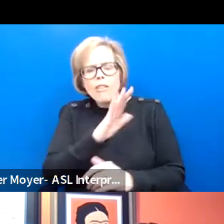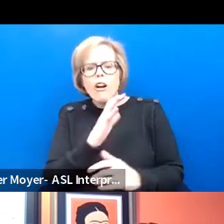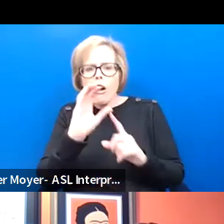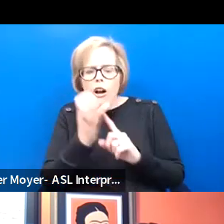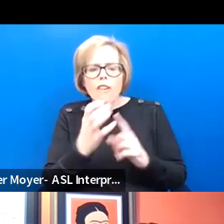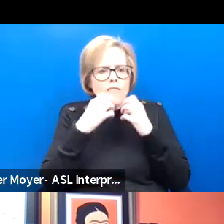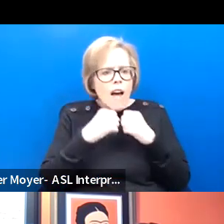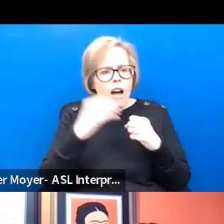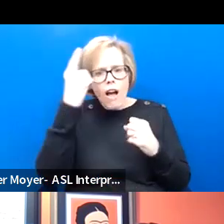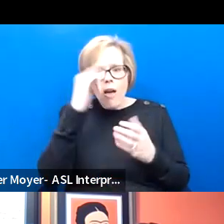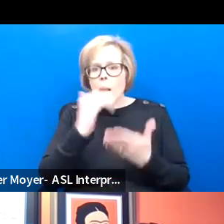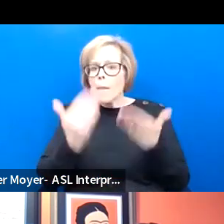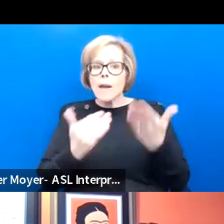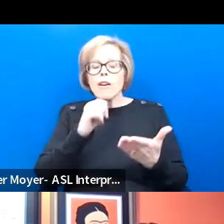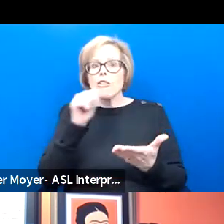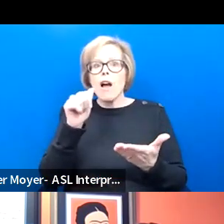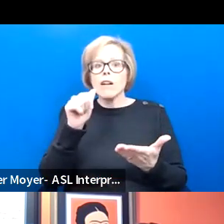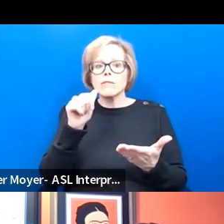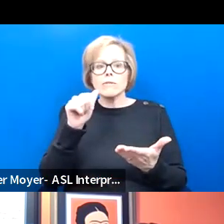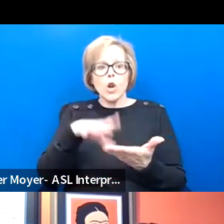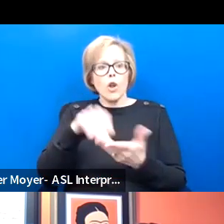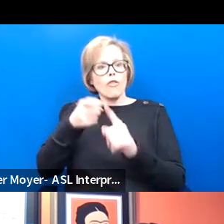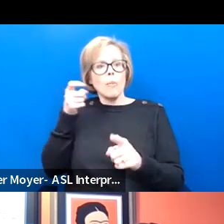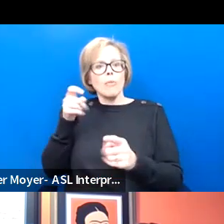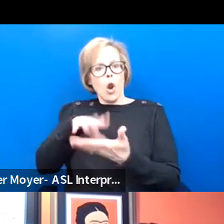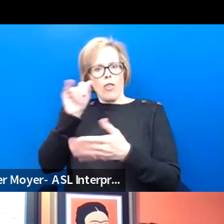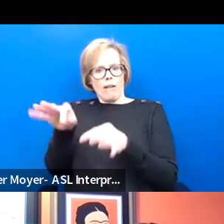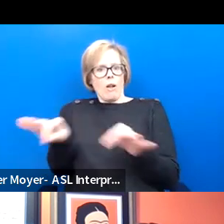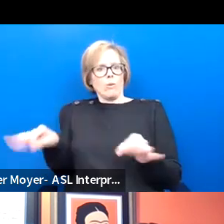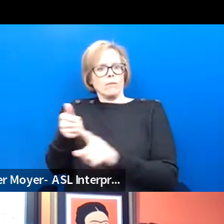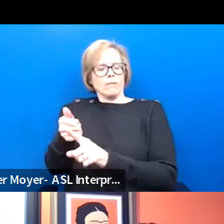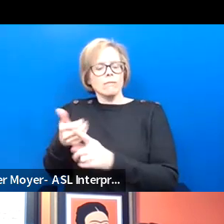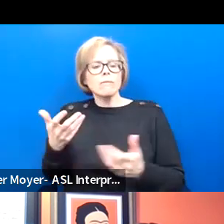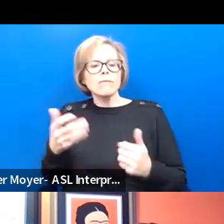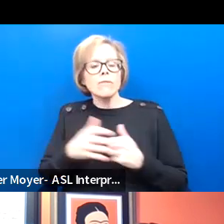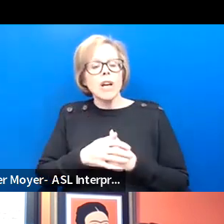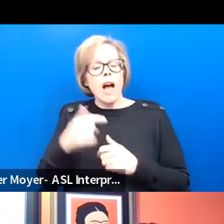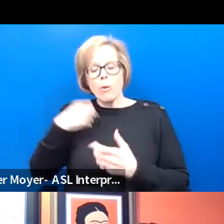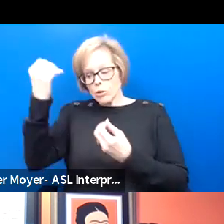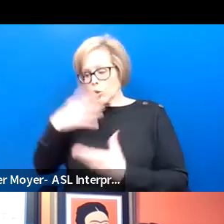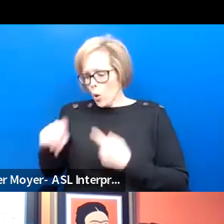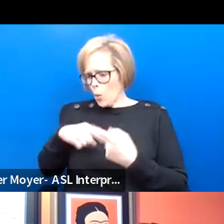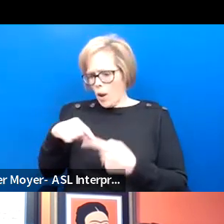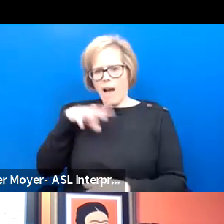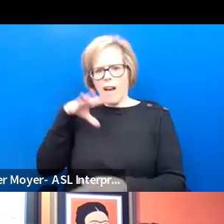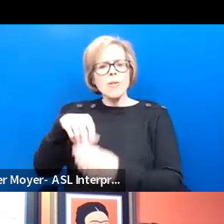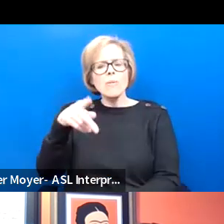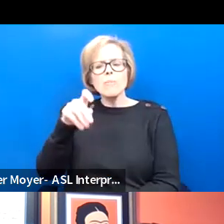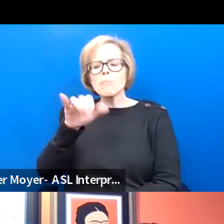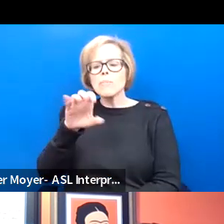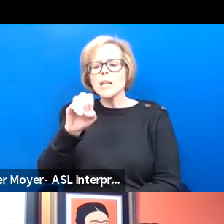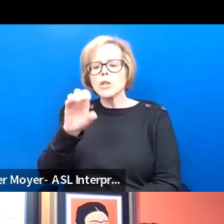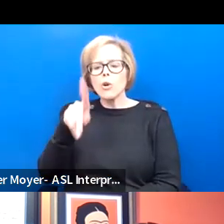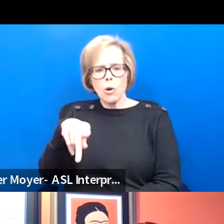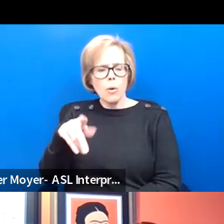and understandings that you might not just get from a language course. I was told when I was in the Peace Corps about 20 years ago that I was never